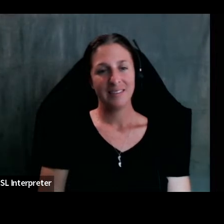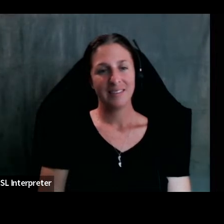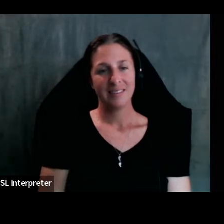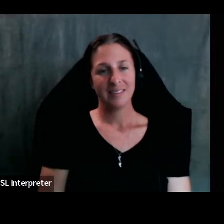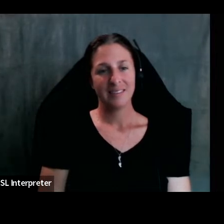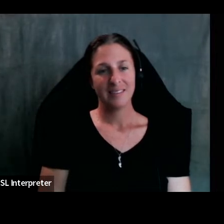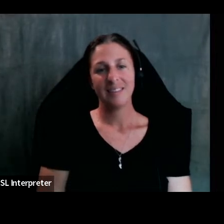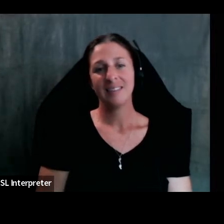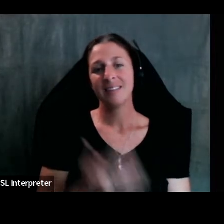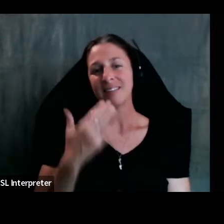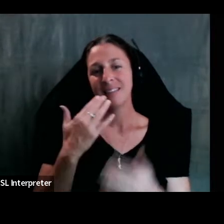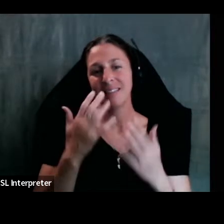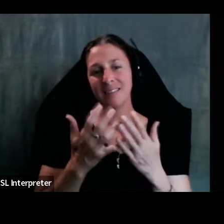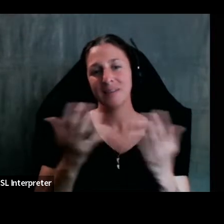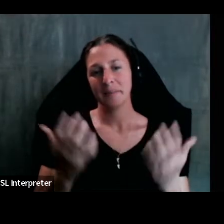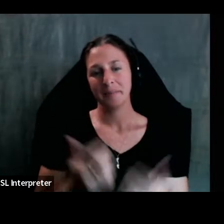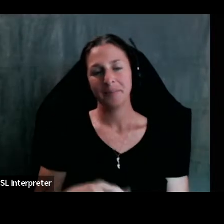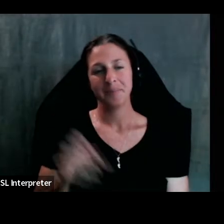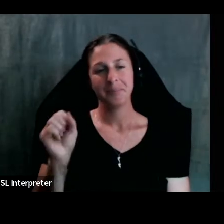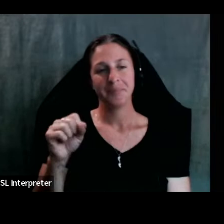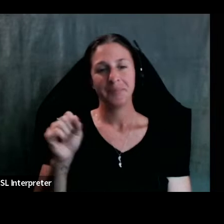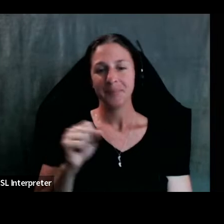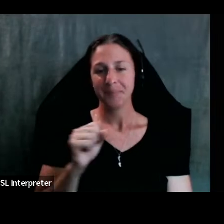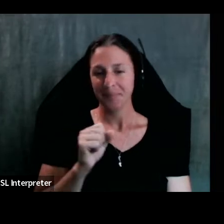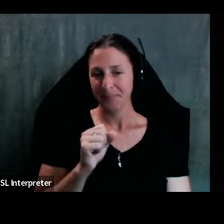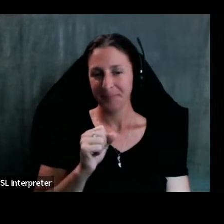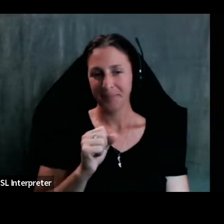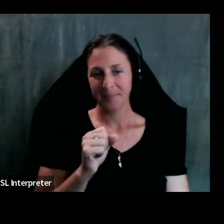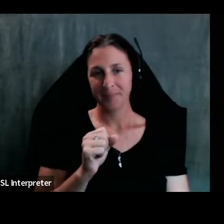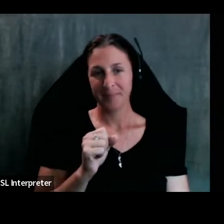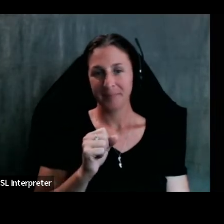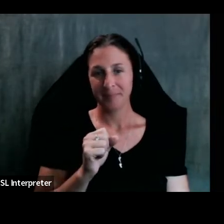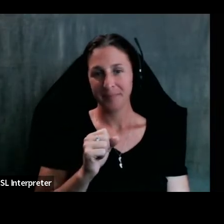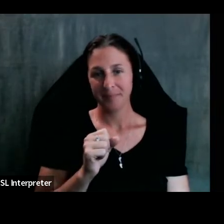Thank you so much. Yeah. Uh-oh.